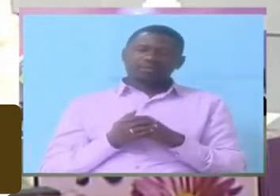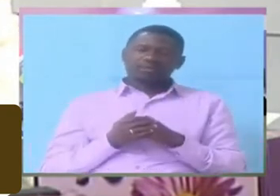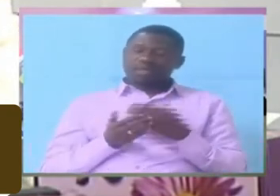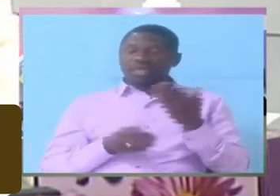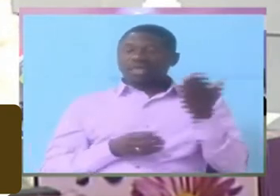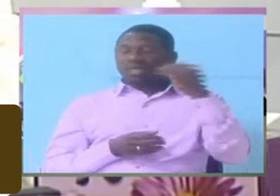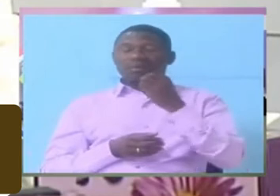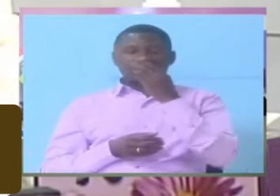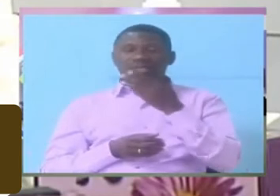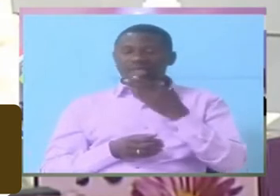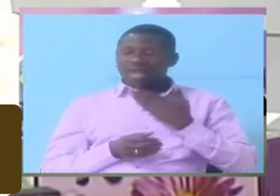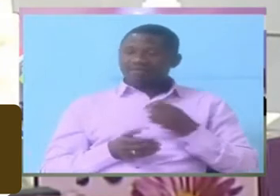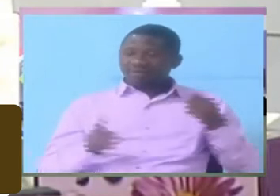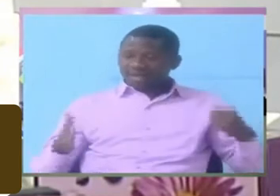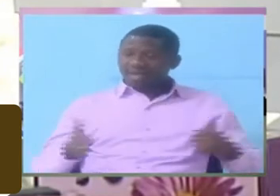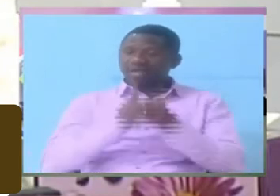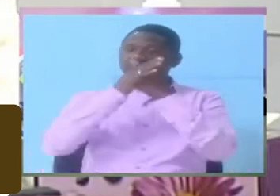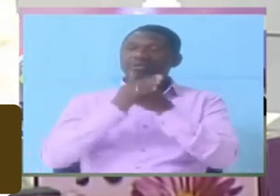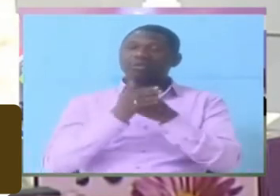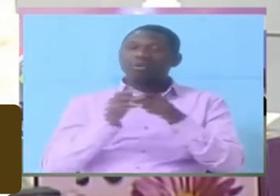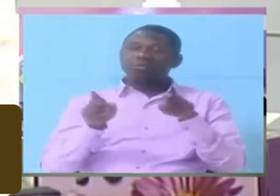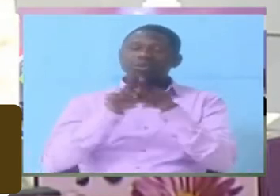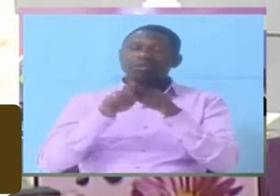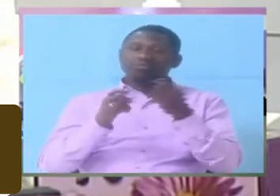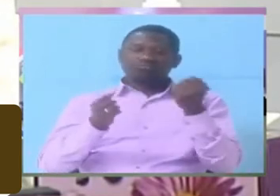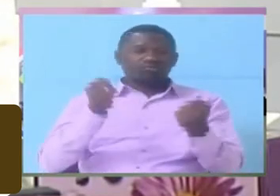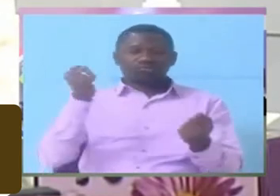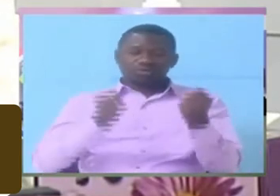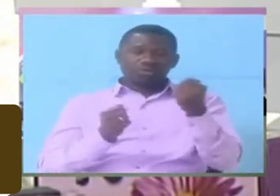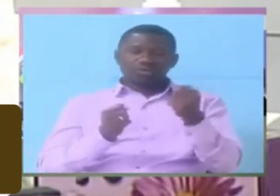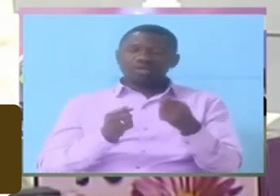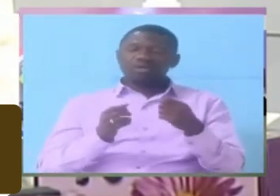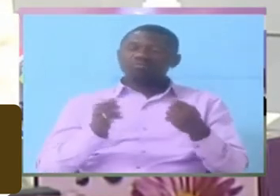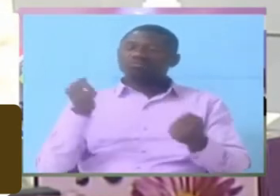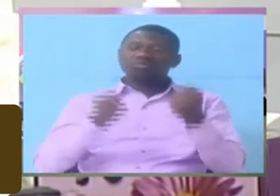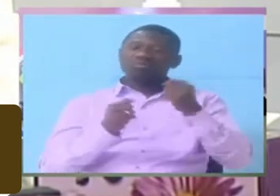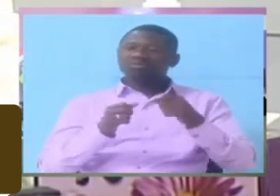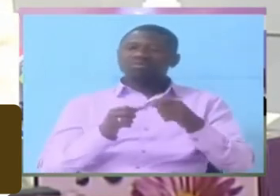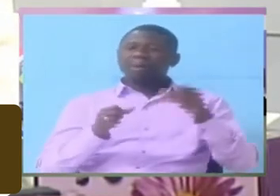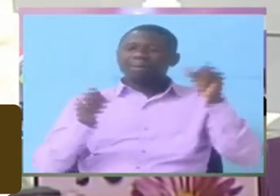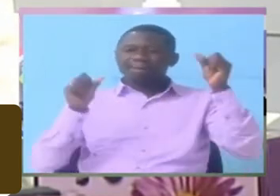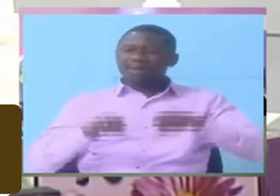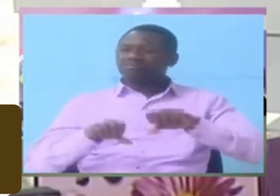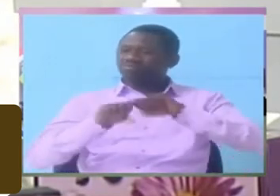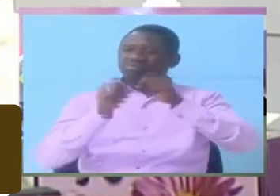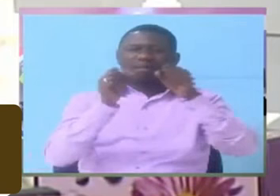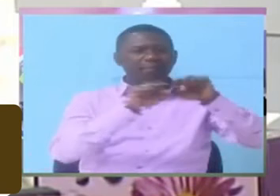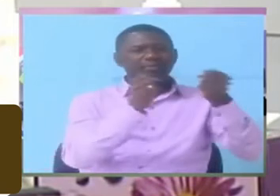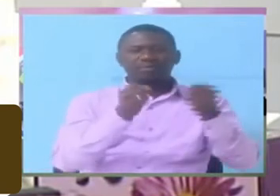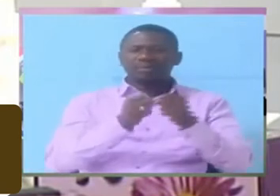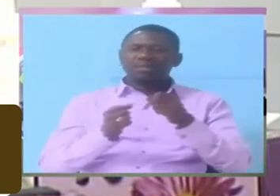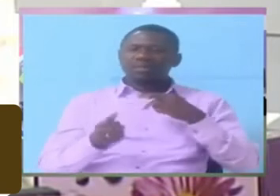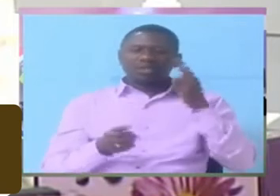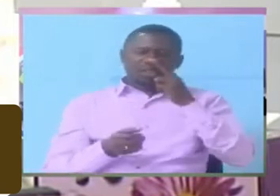moto anuole accident kenu. And the vehicle is badly damaged. Ndu moto tinyata tinyanya jau. He has been going up and down